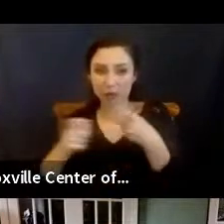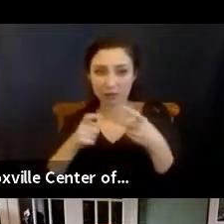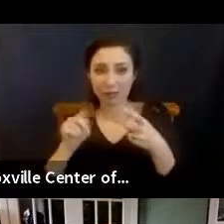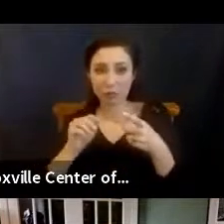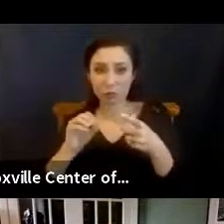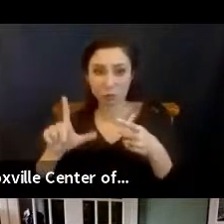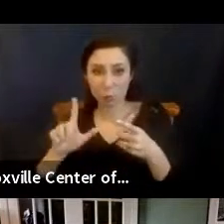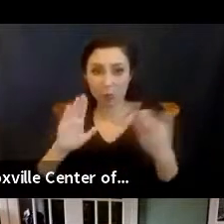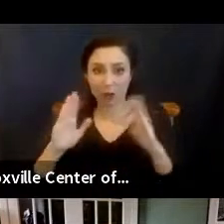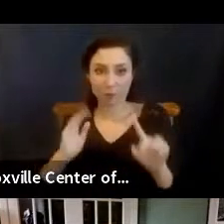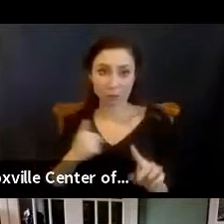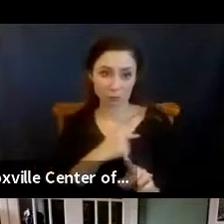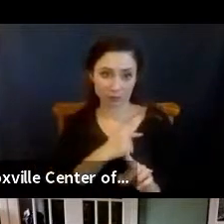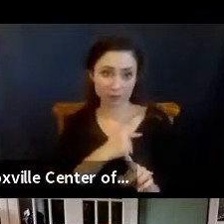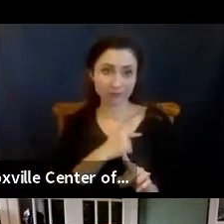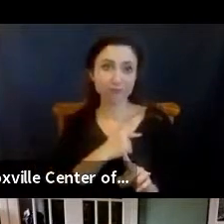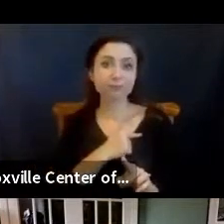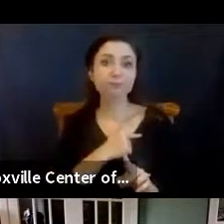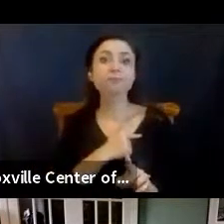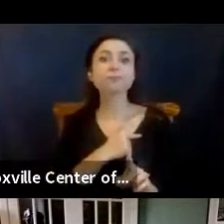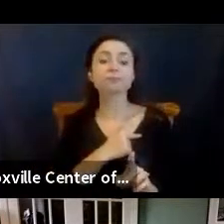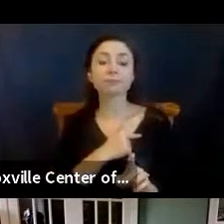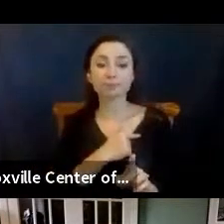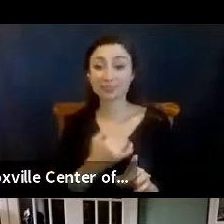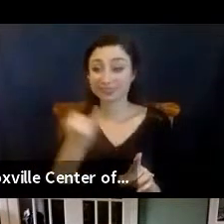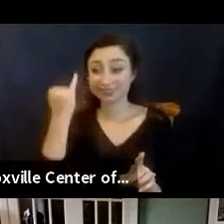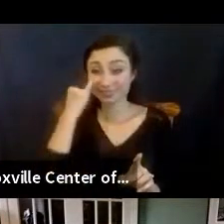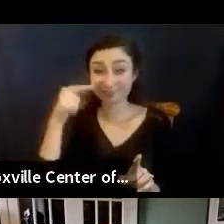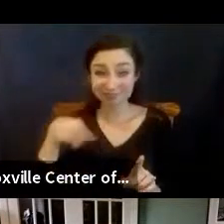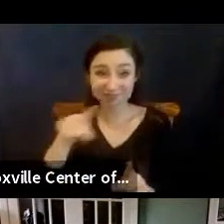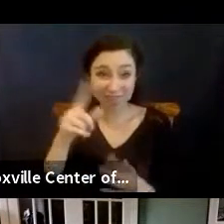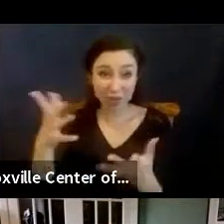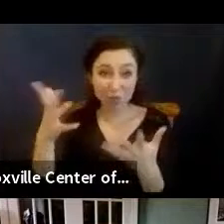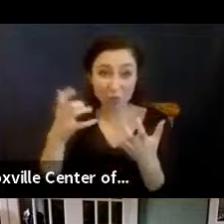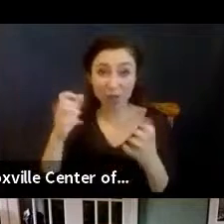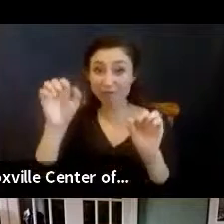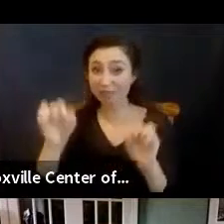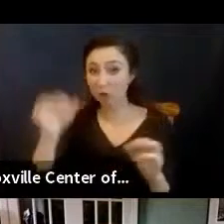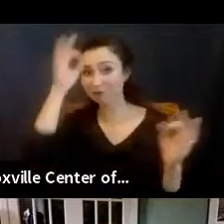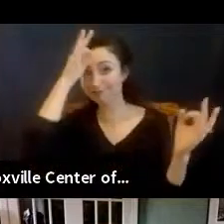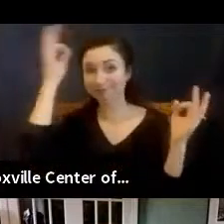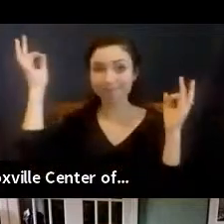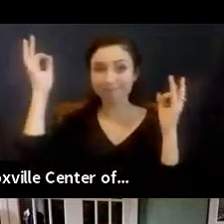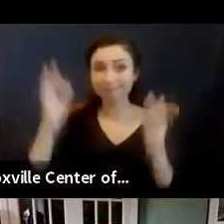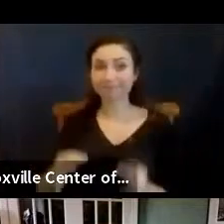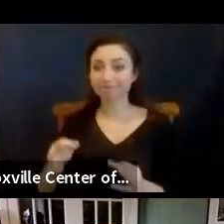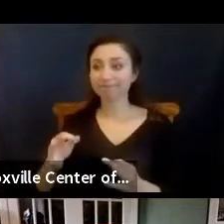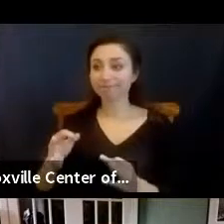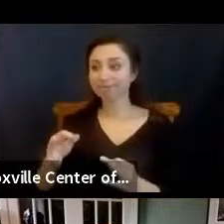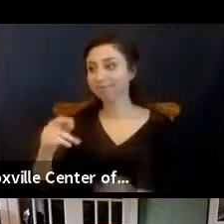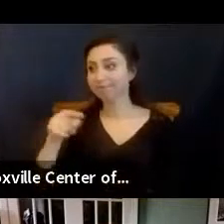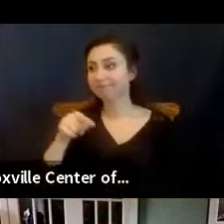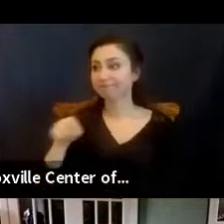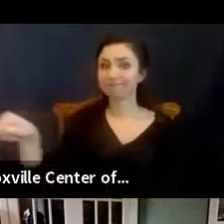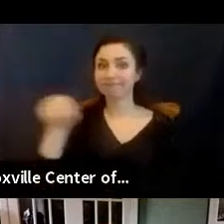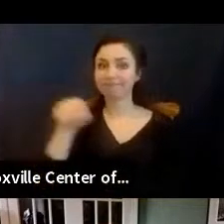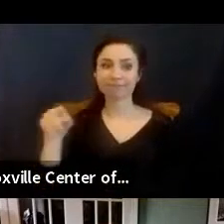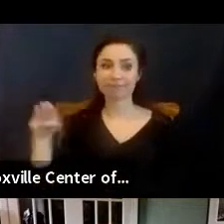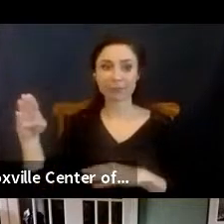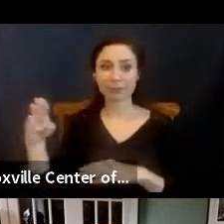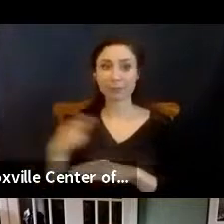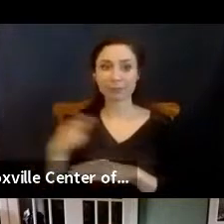we do. Because if they wanted to, they could declare all of those facilities or